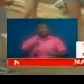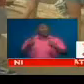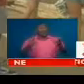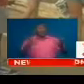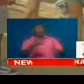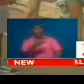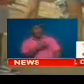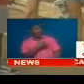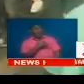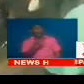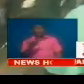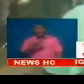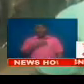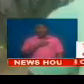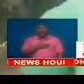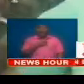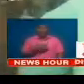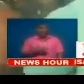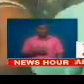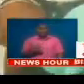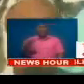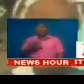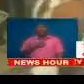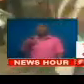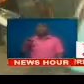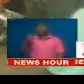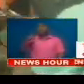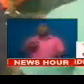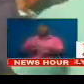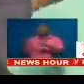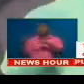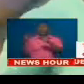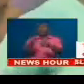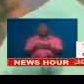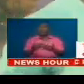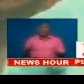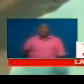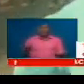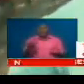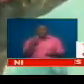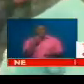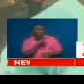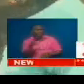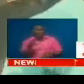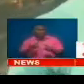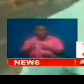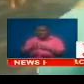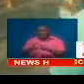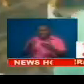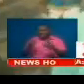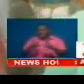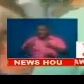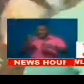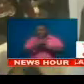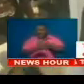Fan lovers could not hide their feelings. It's my first time here. A lot of artists, a lot of people are representing from different